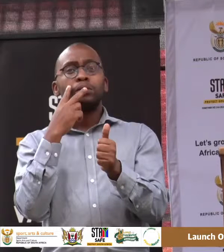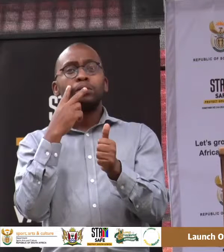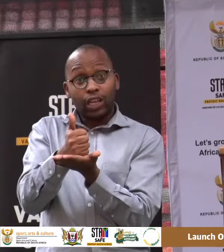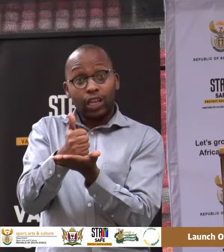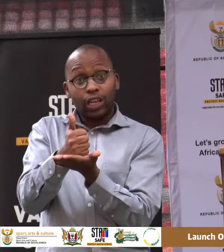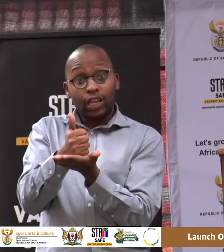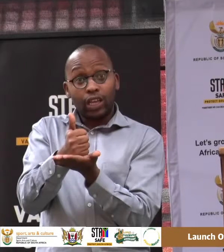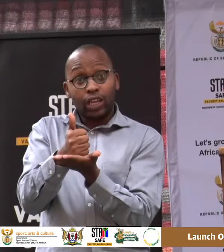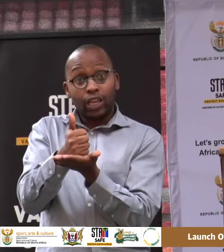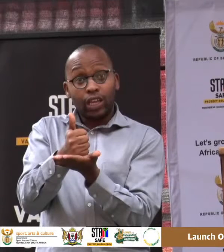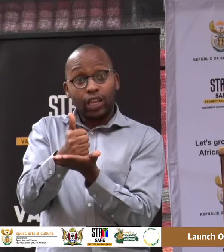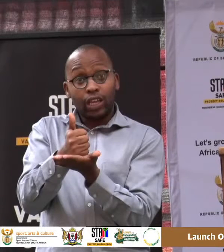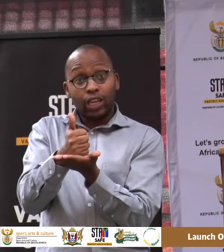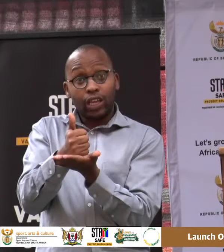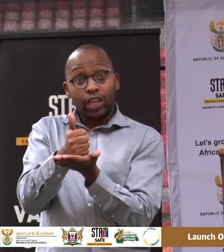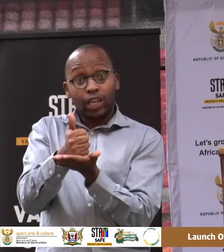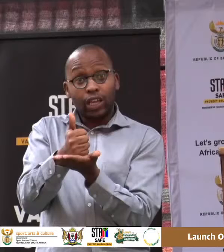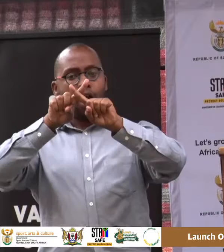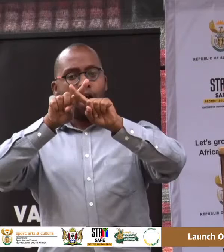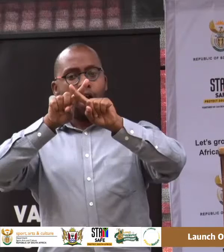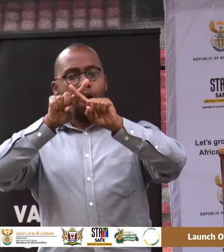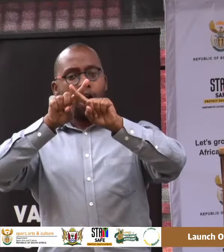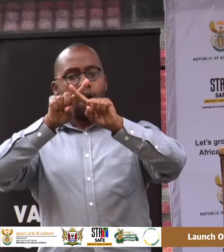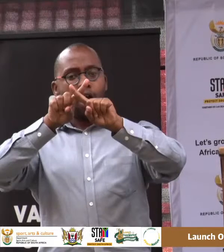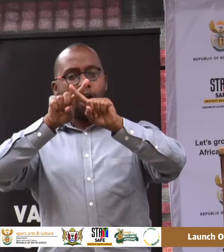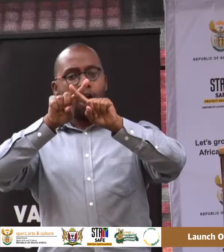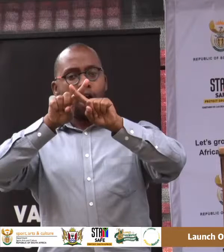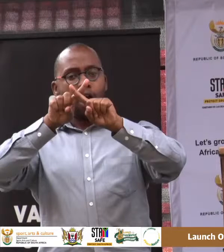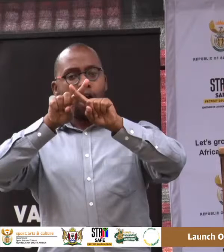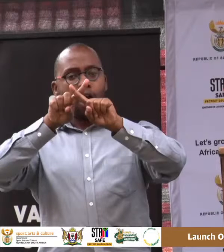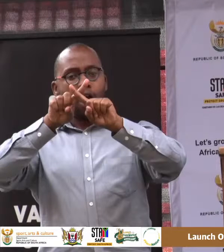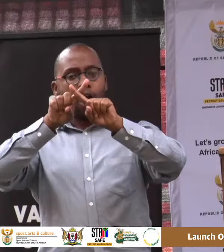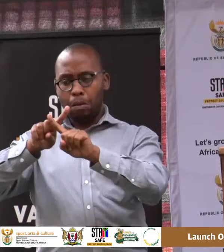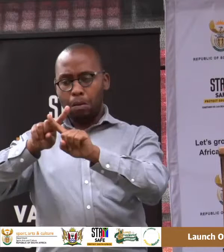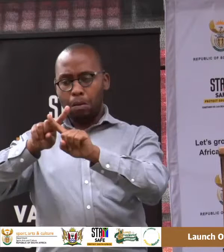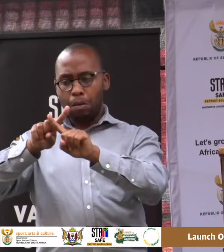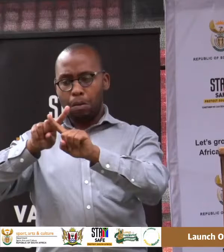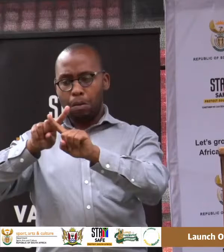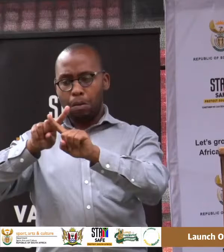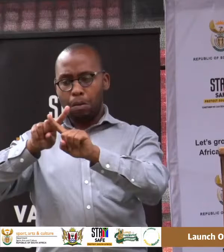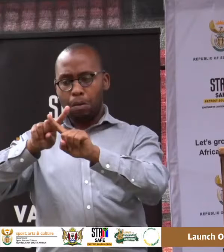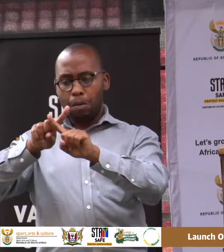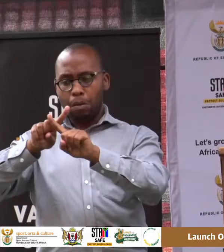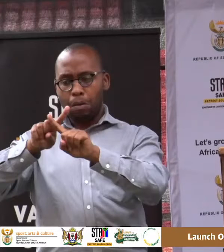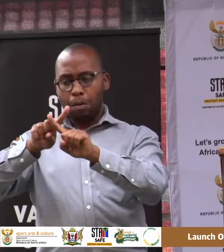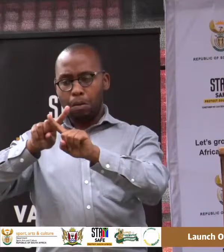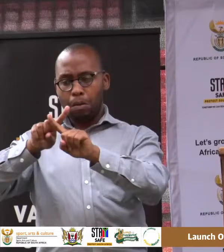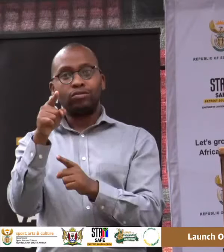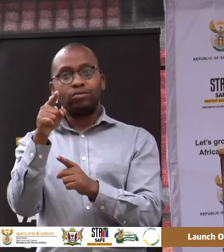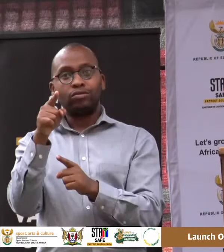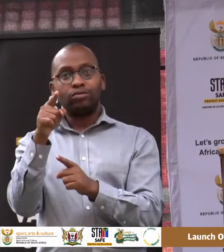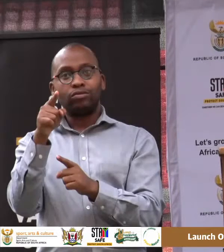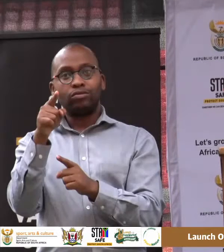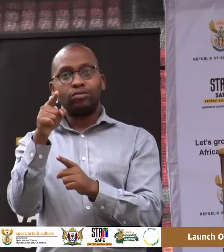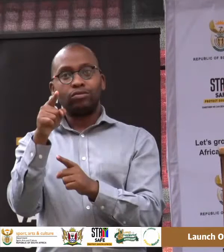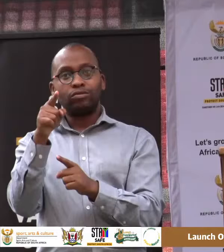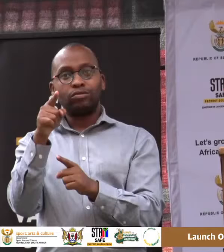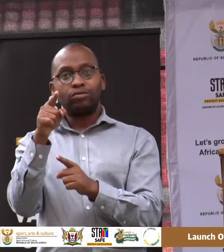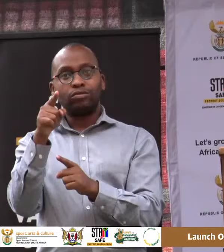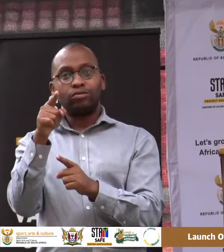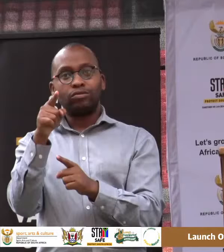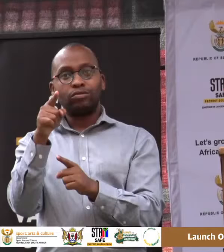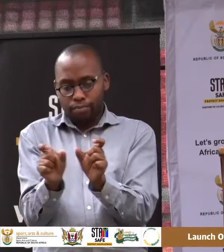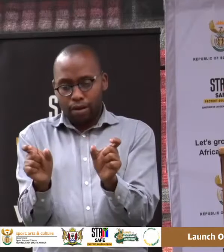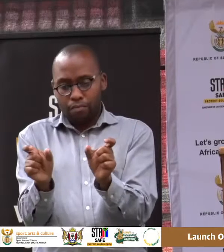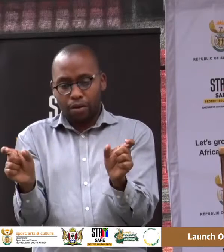marks that shows that you don't sit on this chair because we want to continue to observe the distance, the